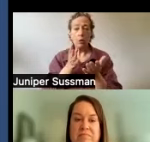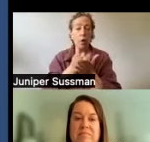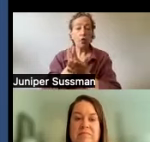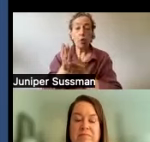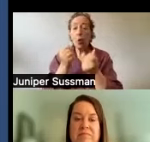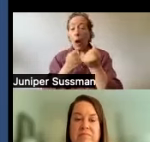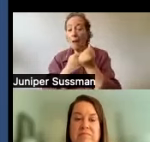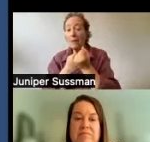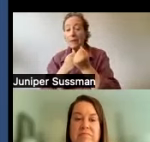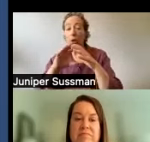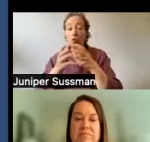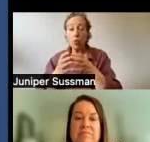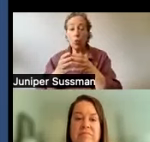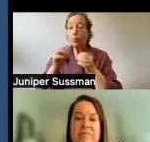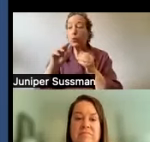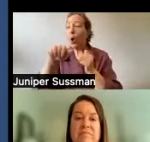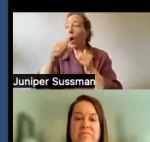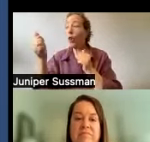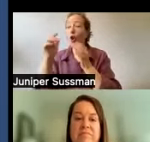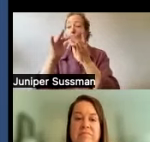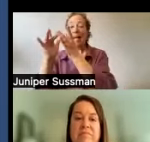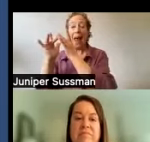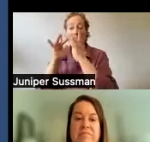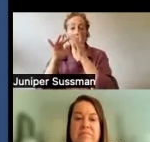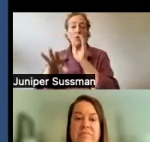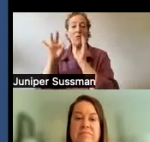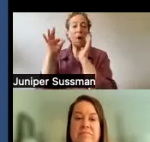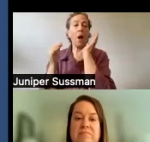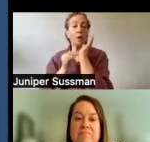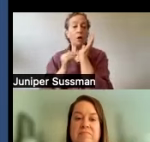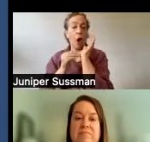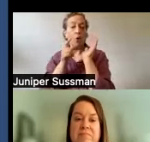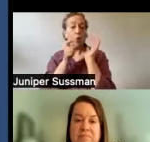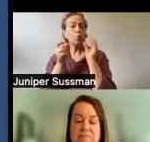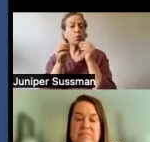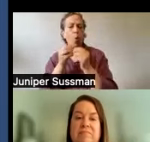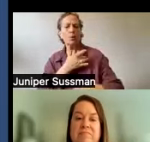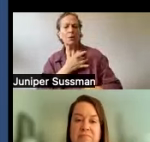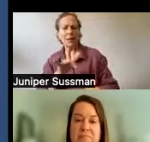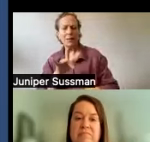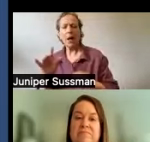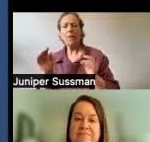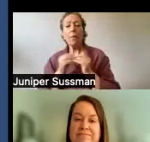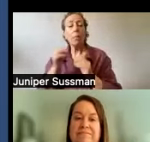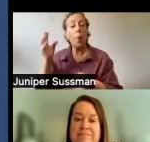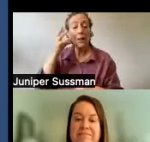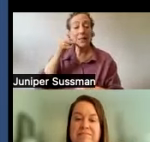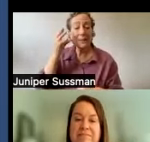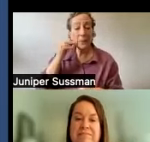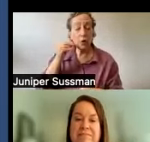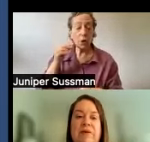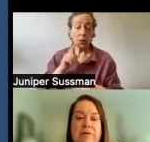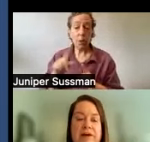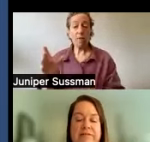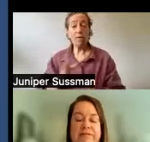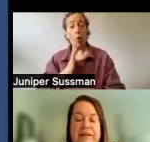groups or other networks, a clinician who actually just has more experience and sensitivity to this. But that doesn't exist necessarily on a formal basis